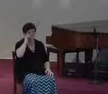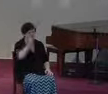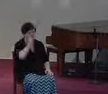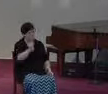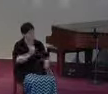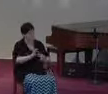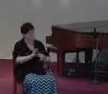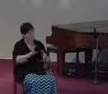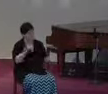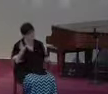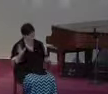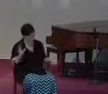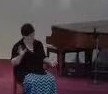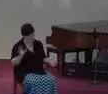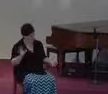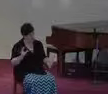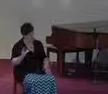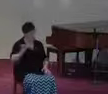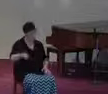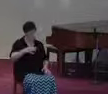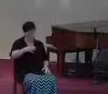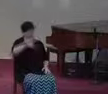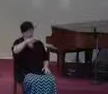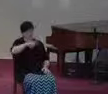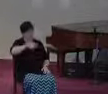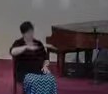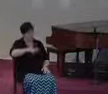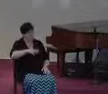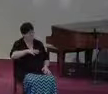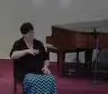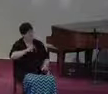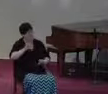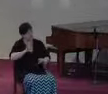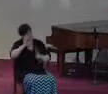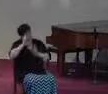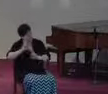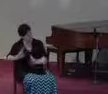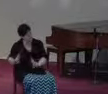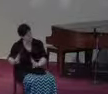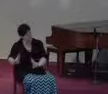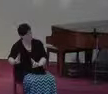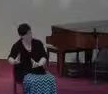disconnected, but it was respect. He said, "Woman."